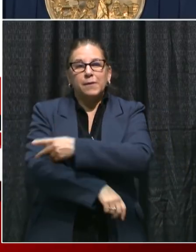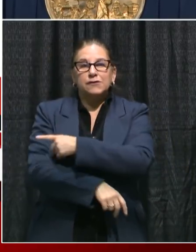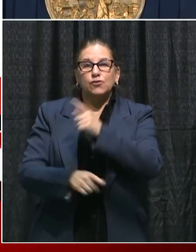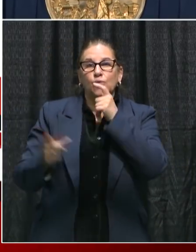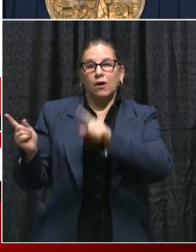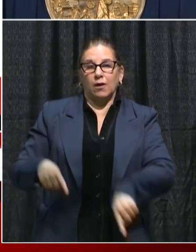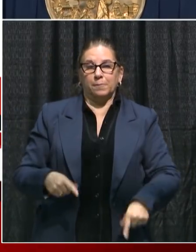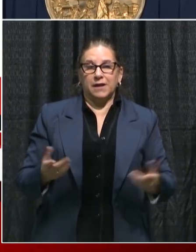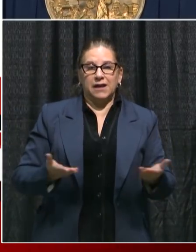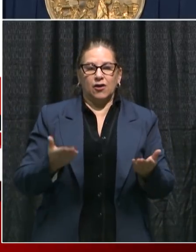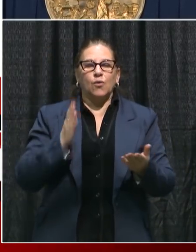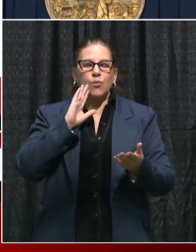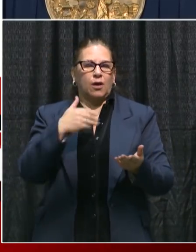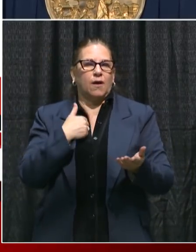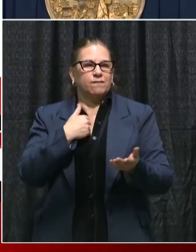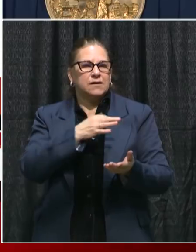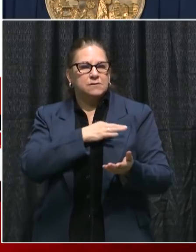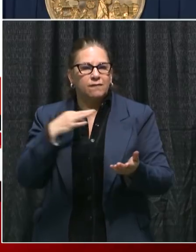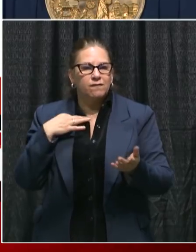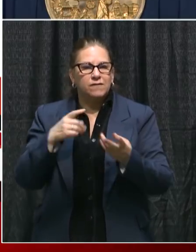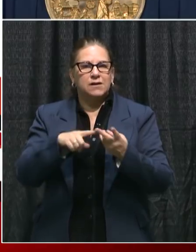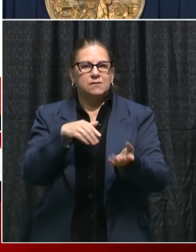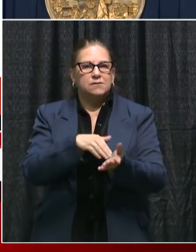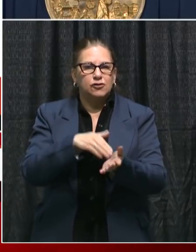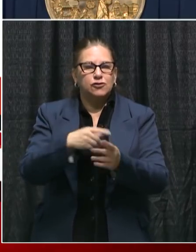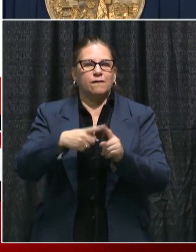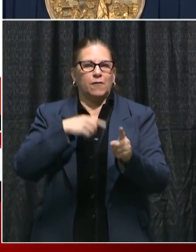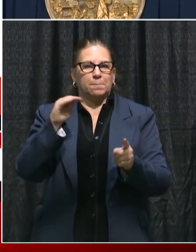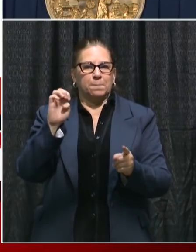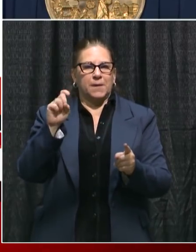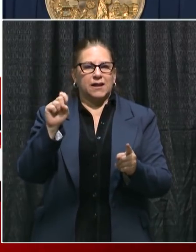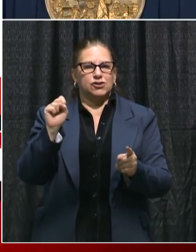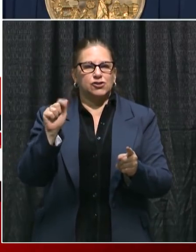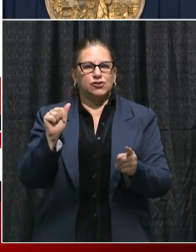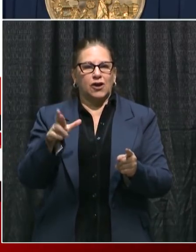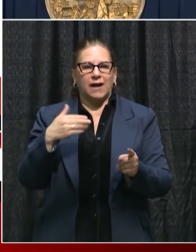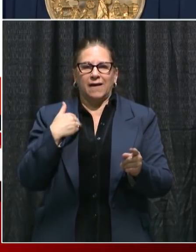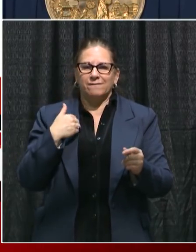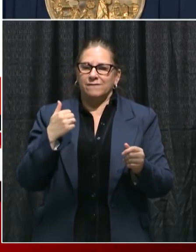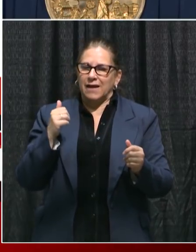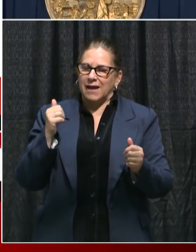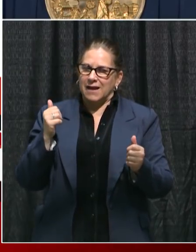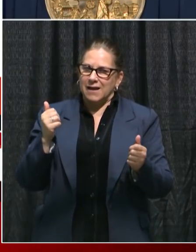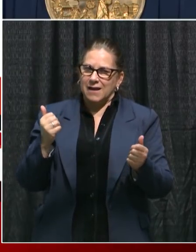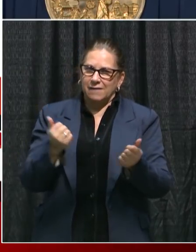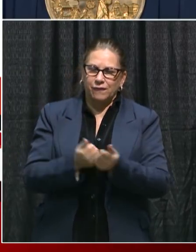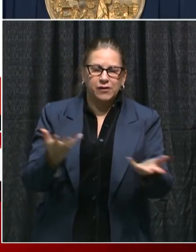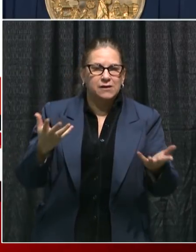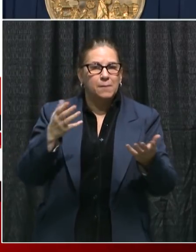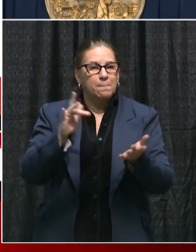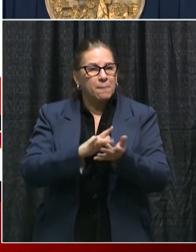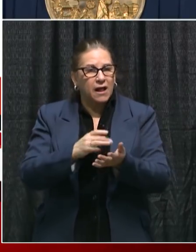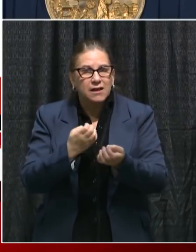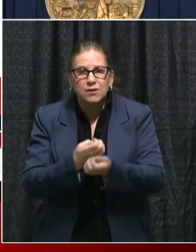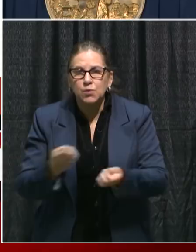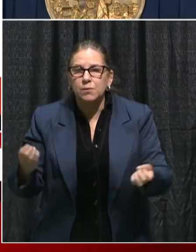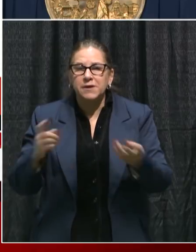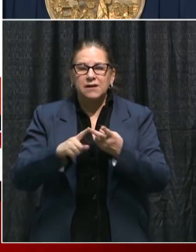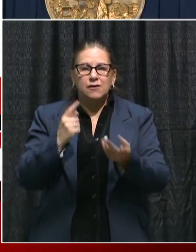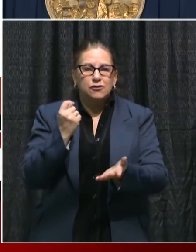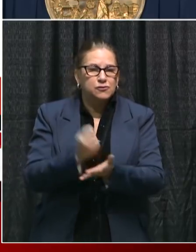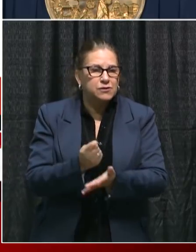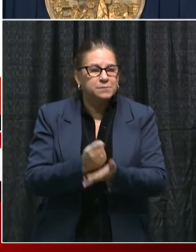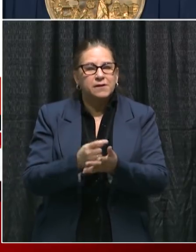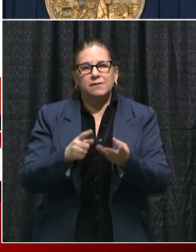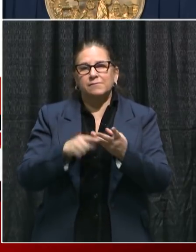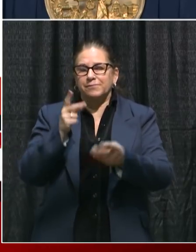site, of course, is fully stocked with the necessary medical equipment to treat and care for patients.